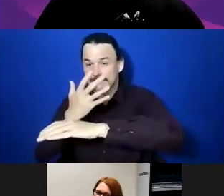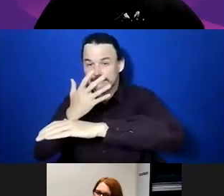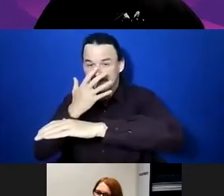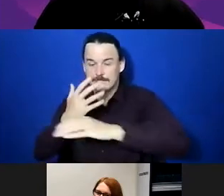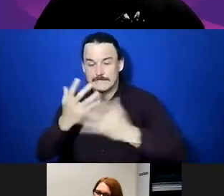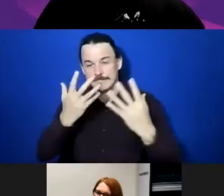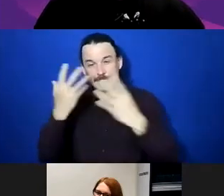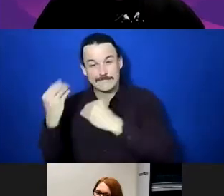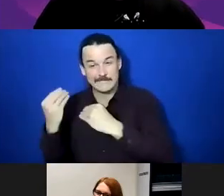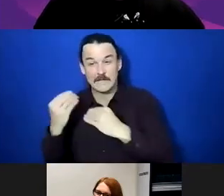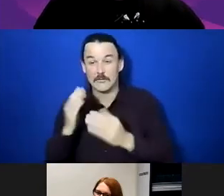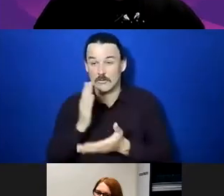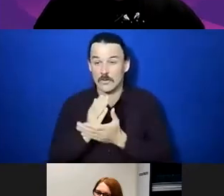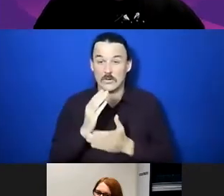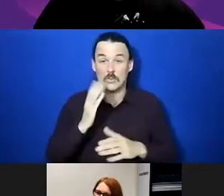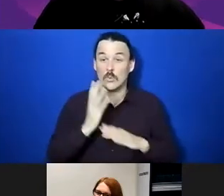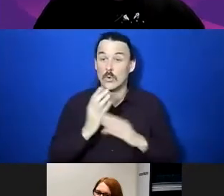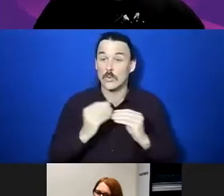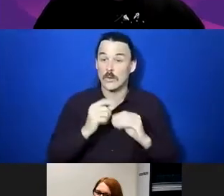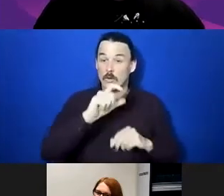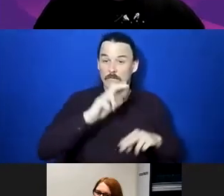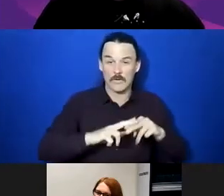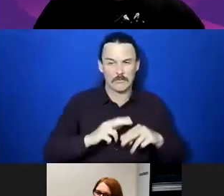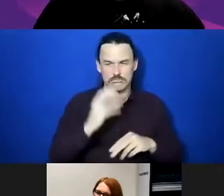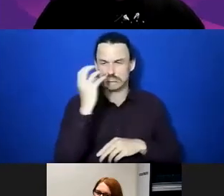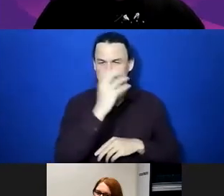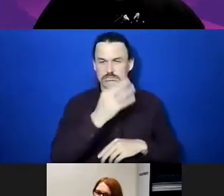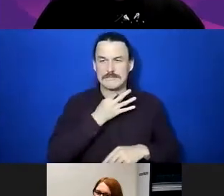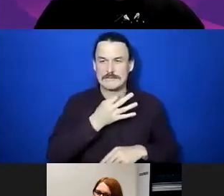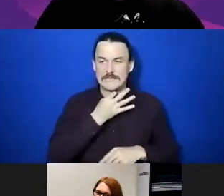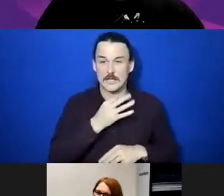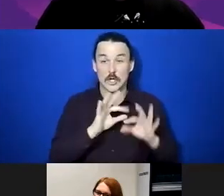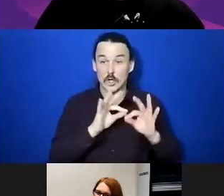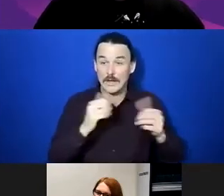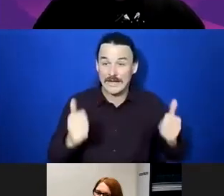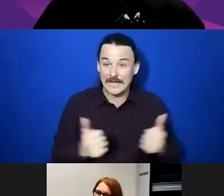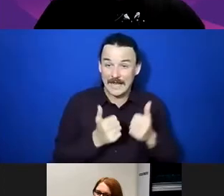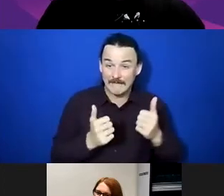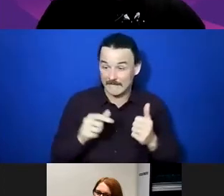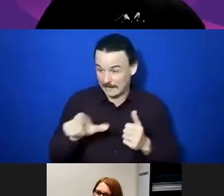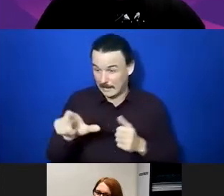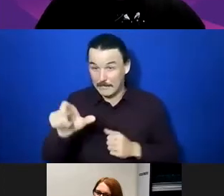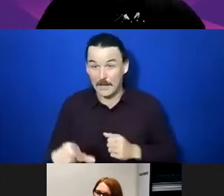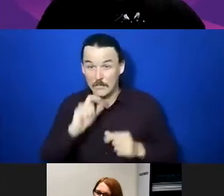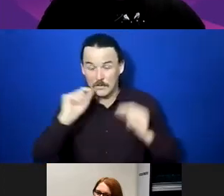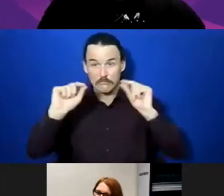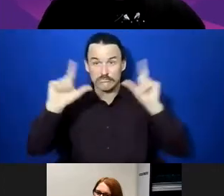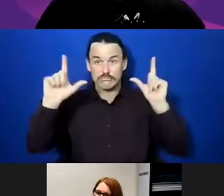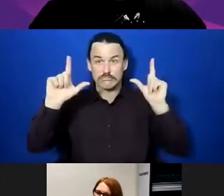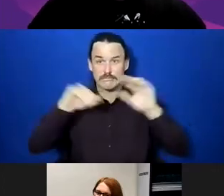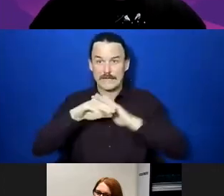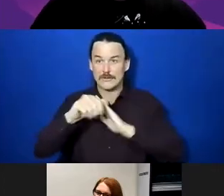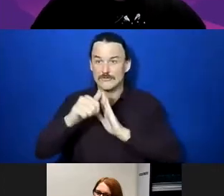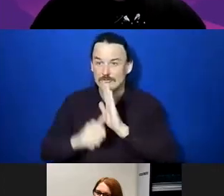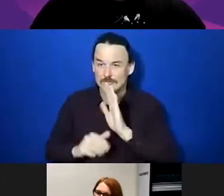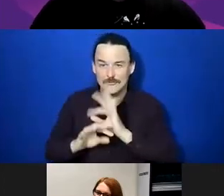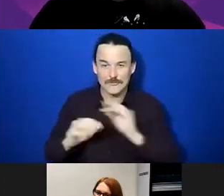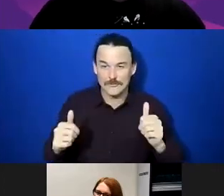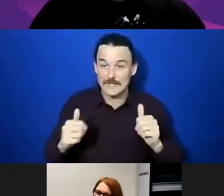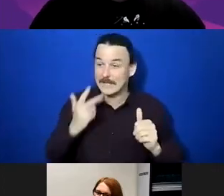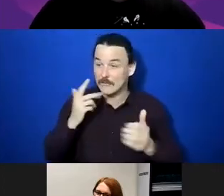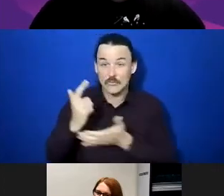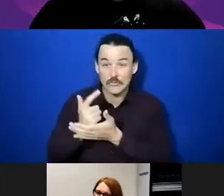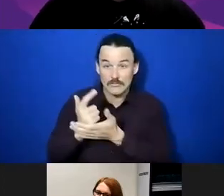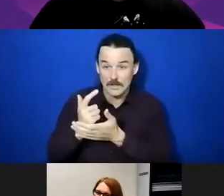Too little, and the patient remained conscious during surgery. Too much, led to respiratory paralysis